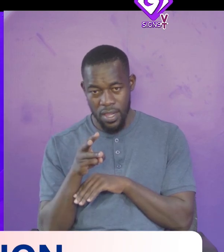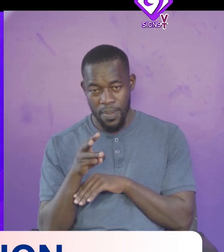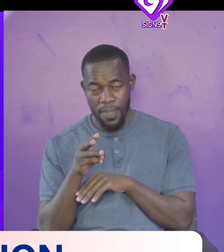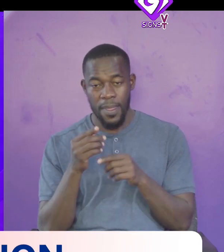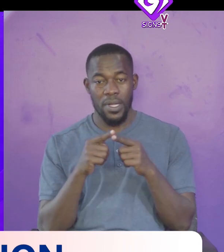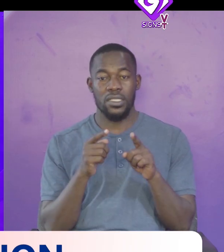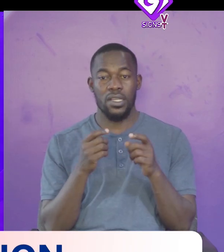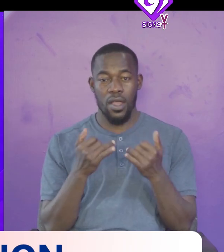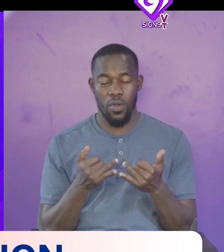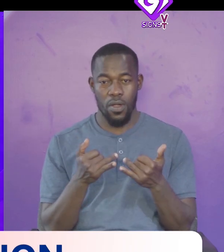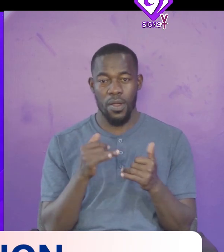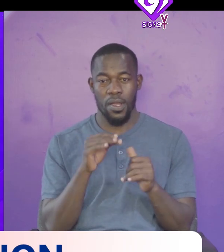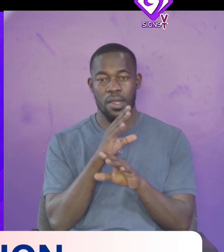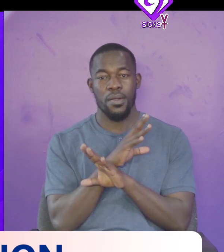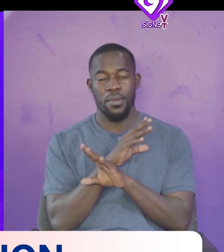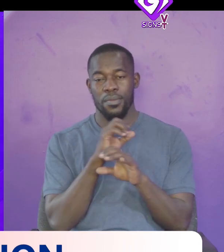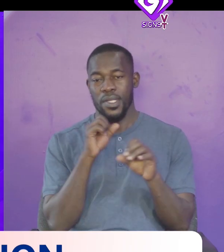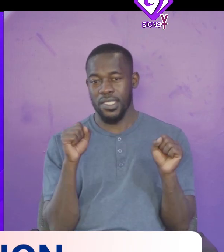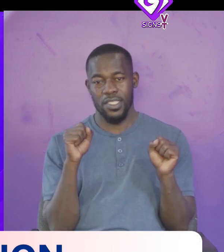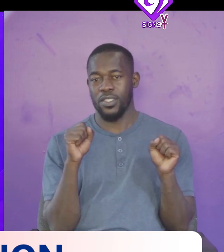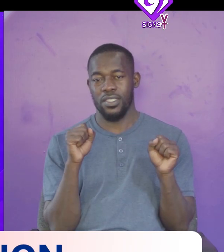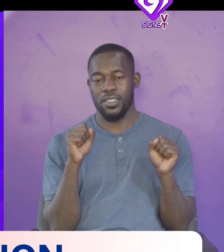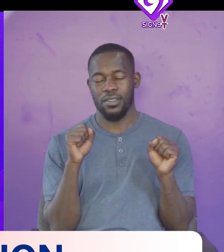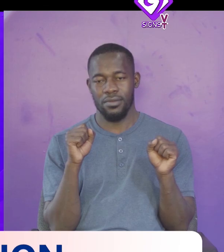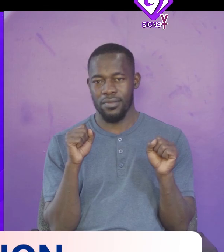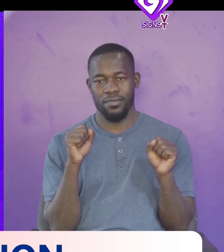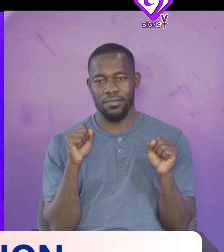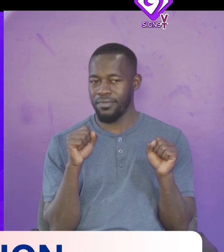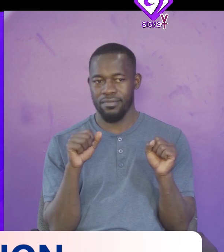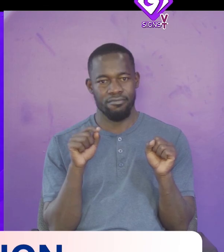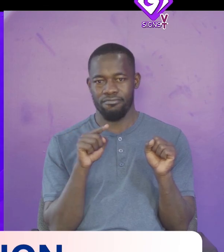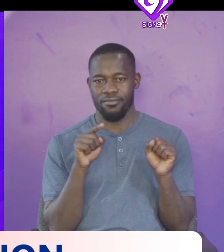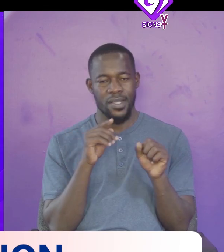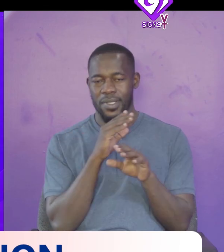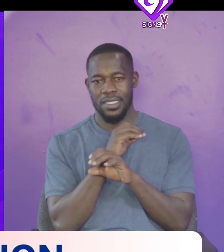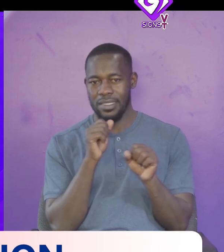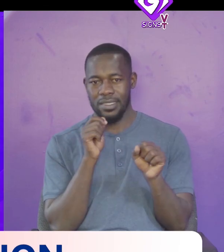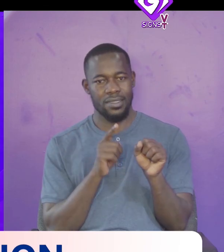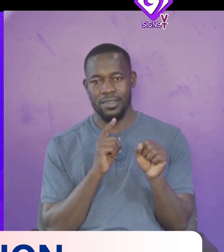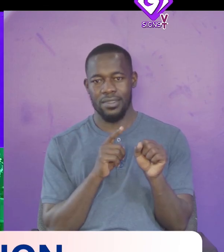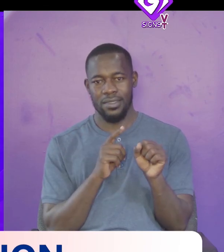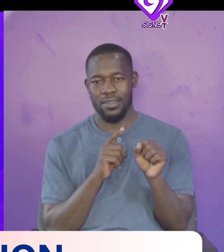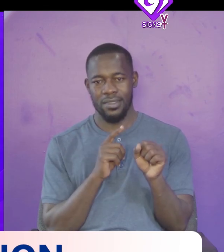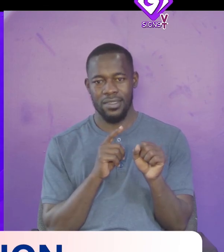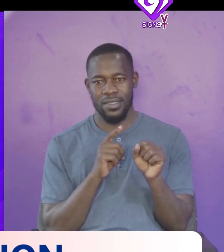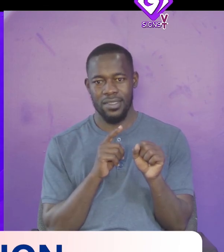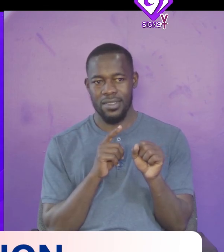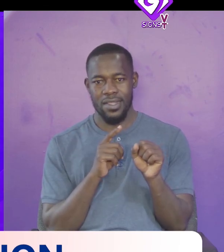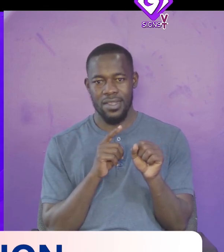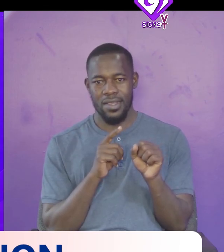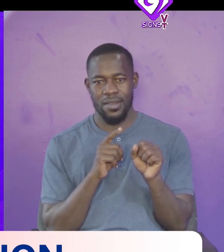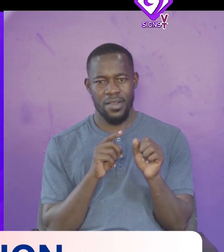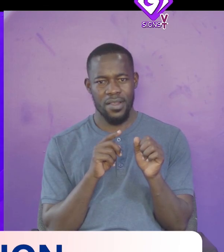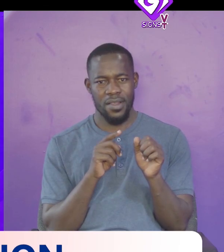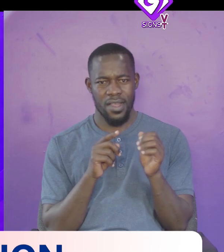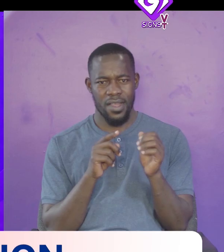have a presidential race. That means we are most likely going to get correct results. Do you think so? I